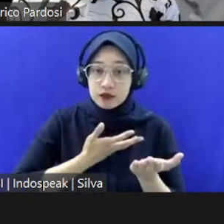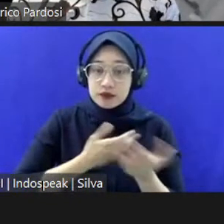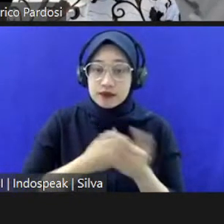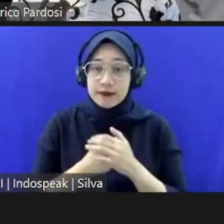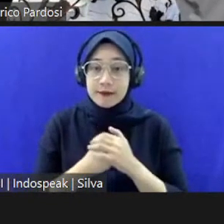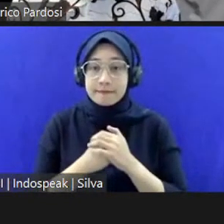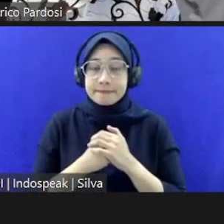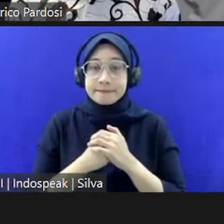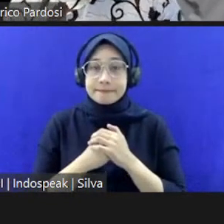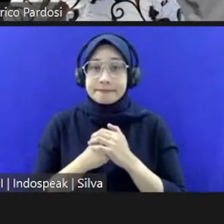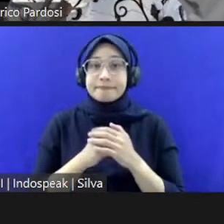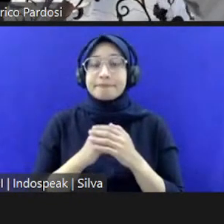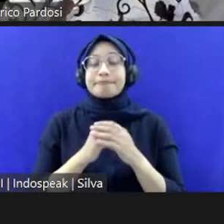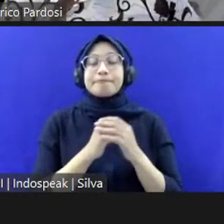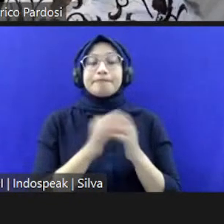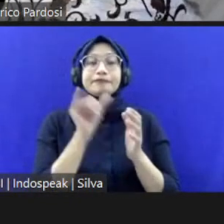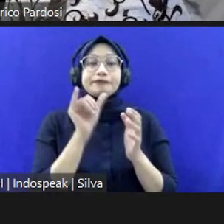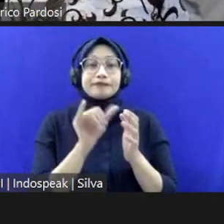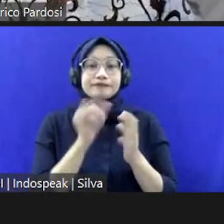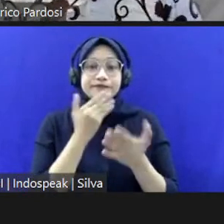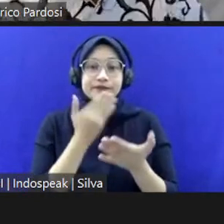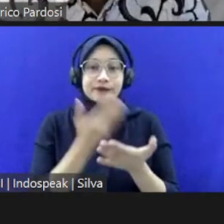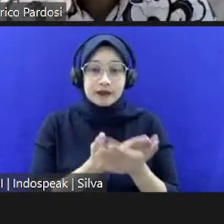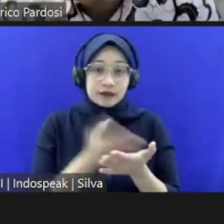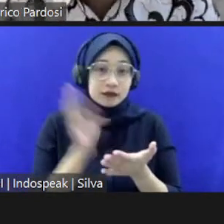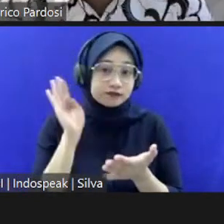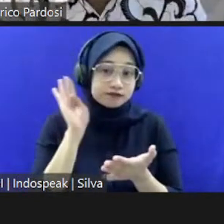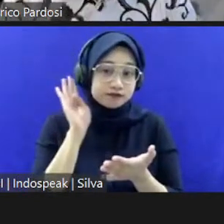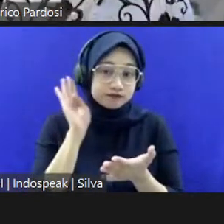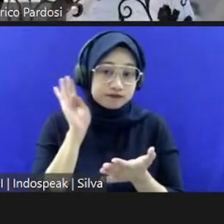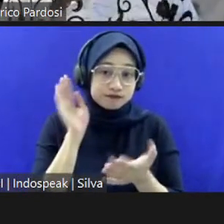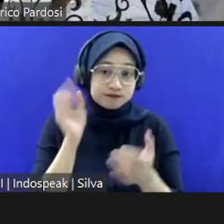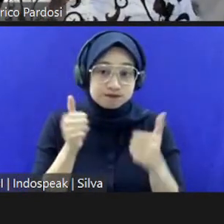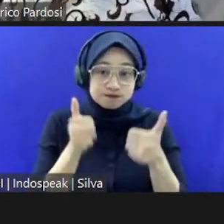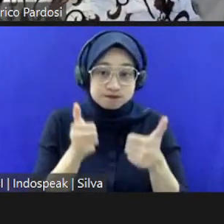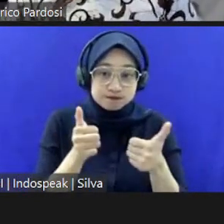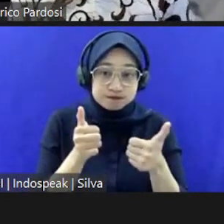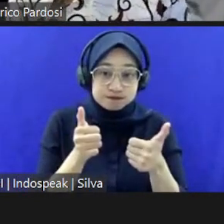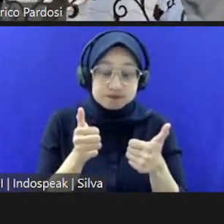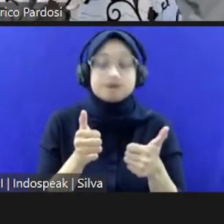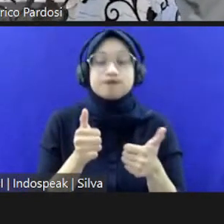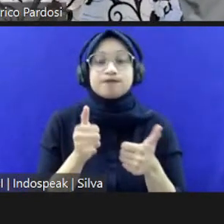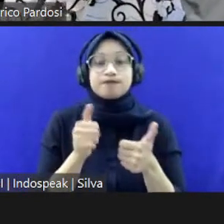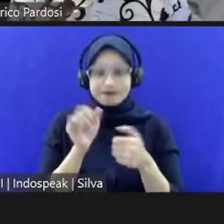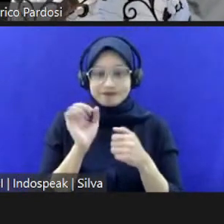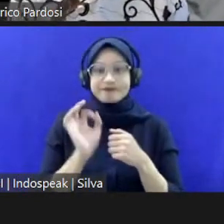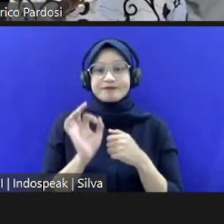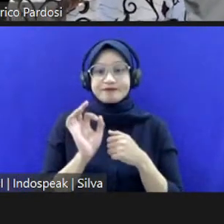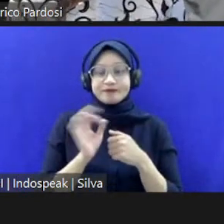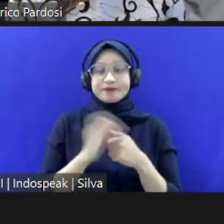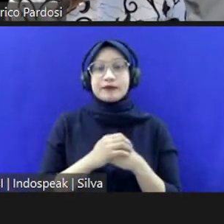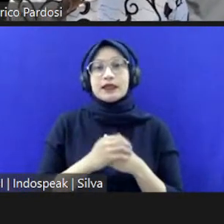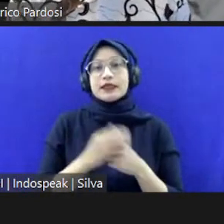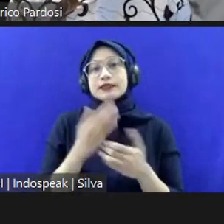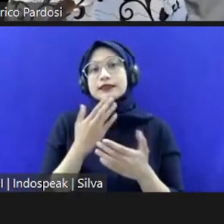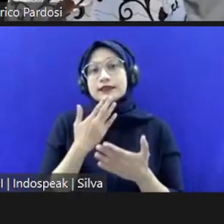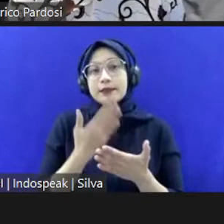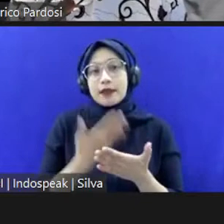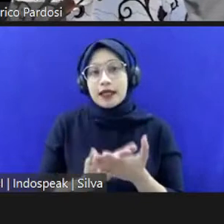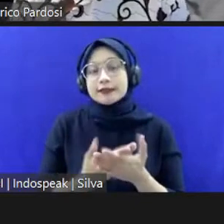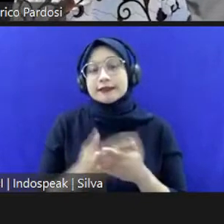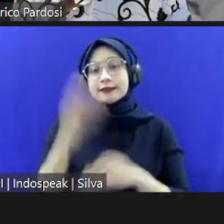Yeah, thank you so much. Can you guys all hear me well? Yes, we can hear you. Thank you so much for the